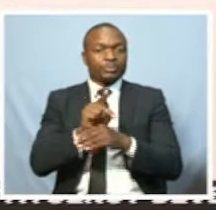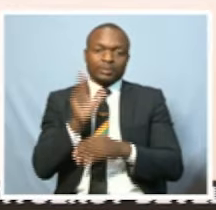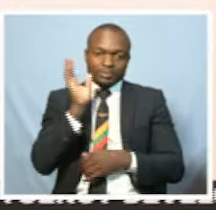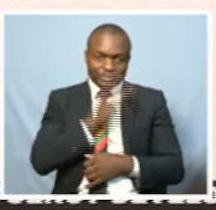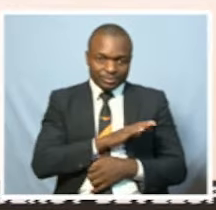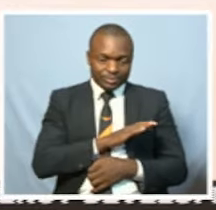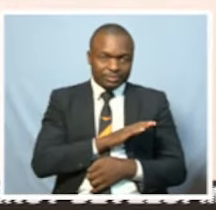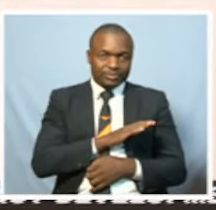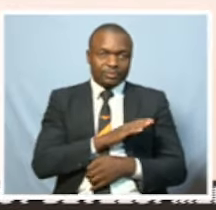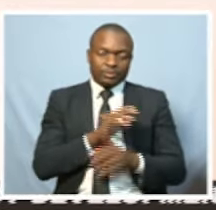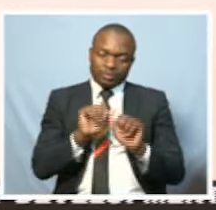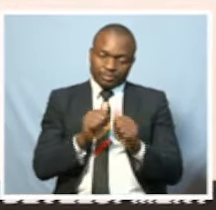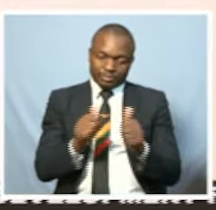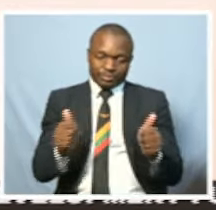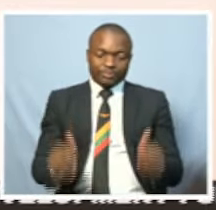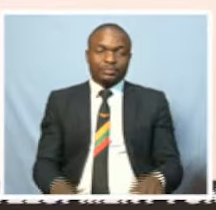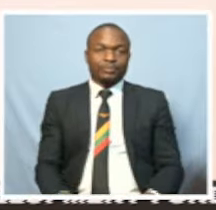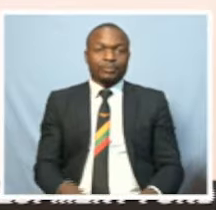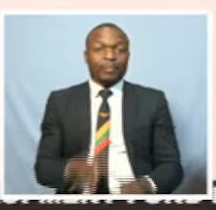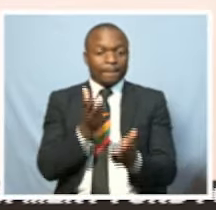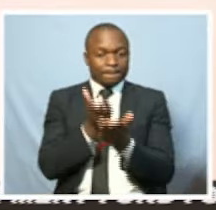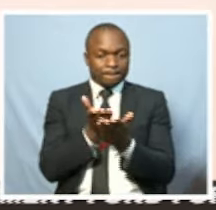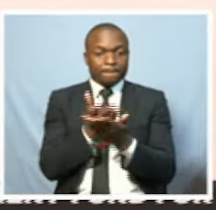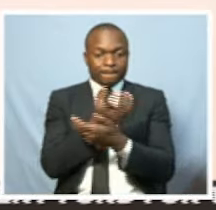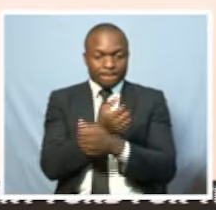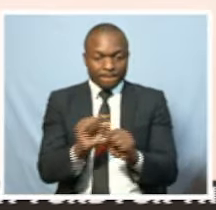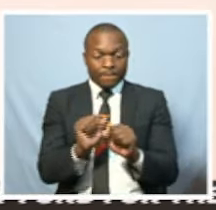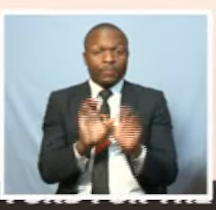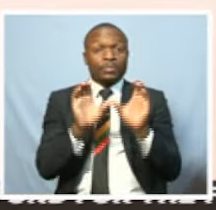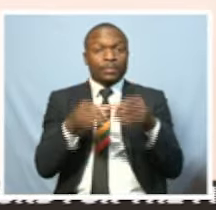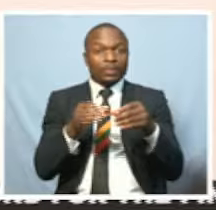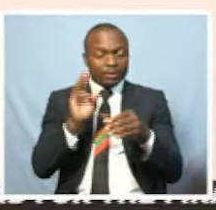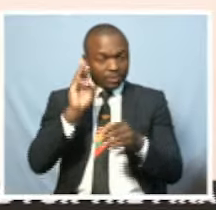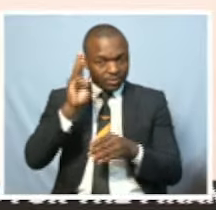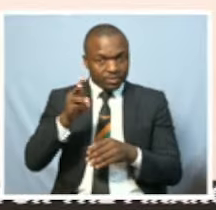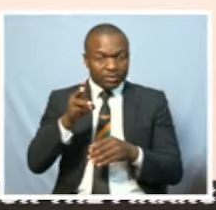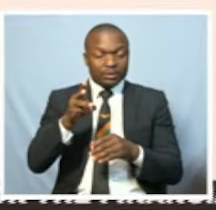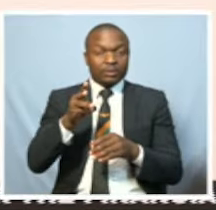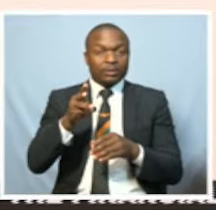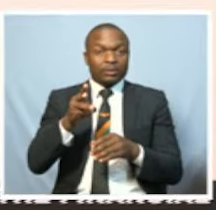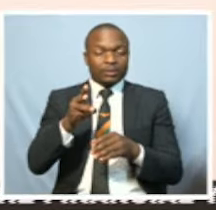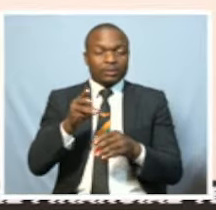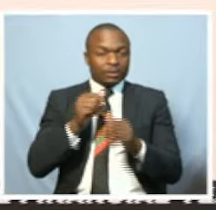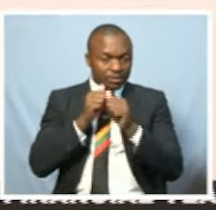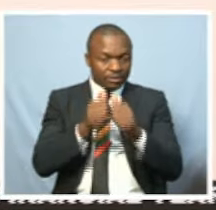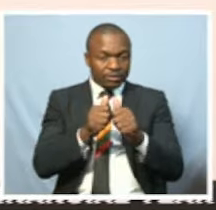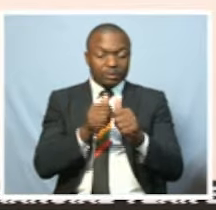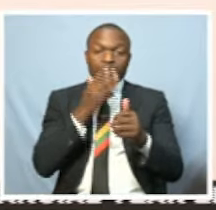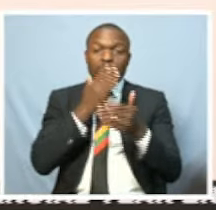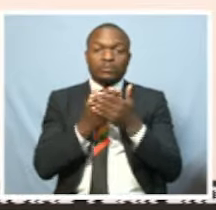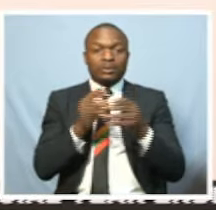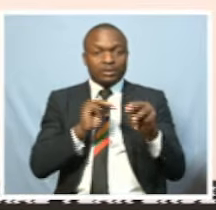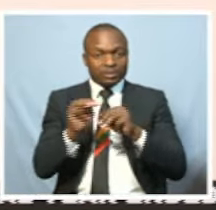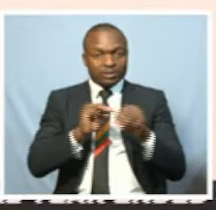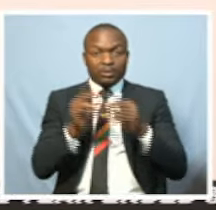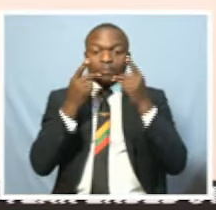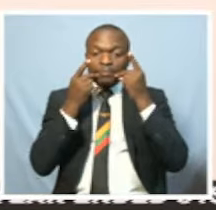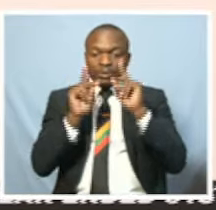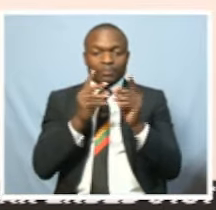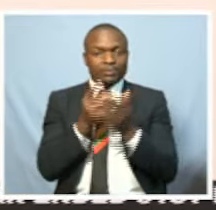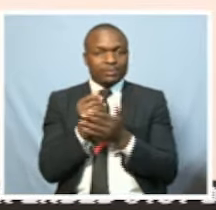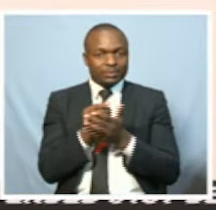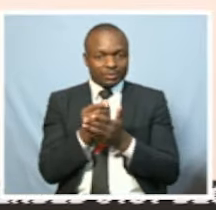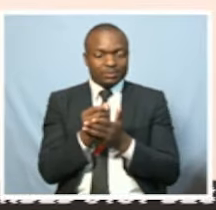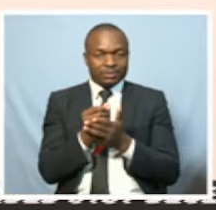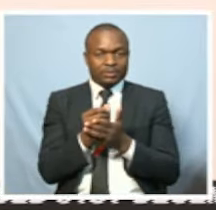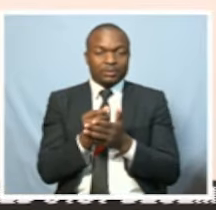done accordingly. Remedial measure, Council will endeavor to adhere to prudent management of public resources,